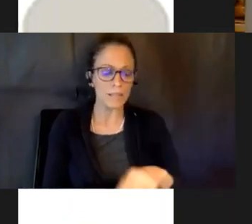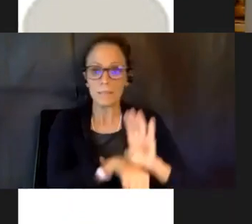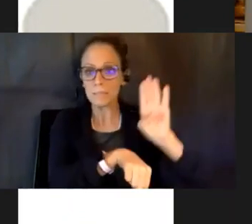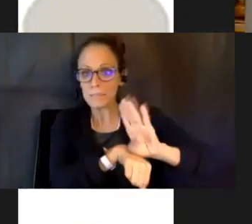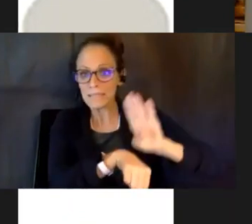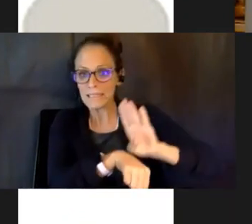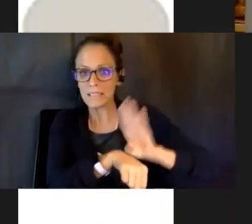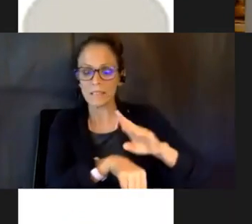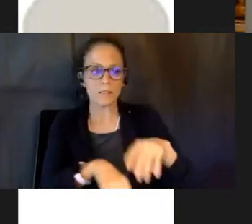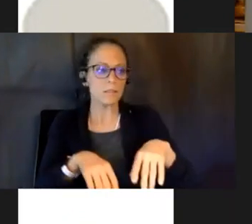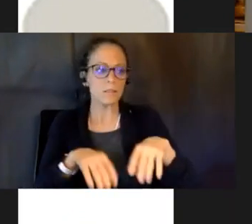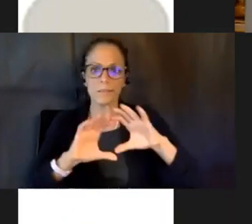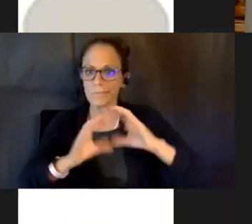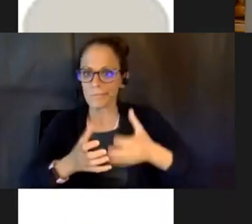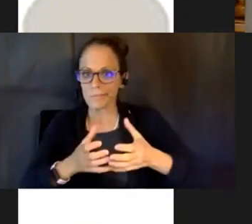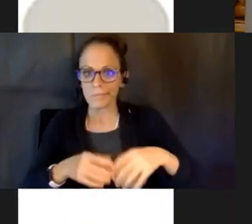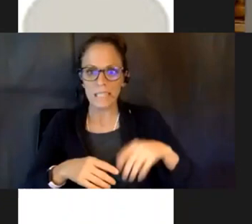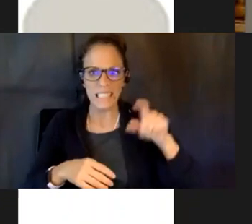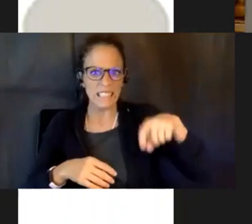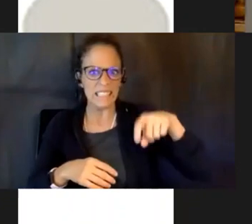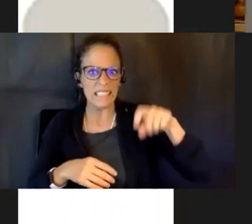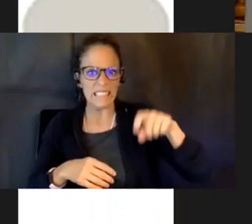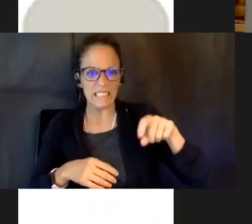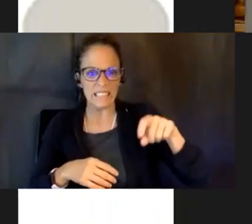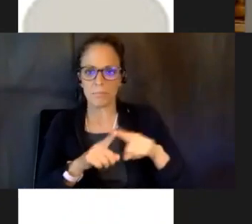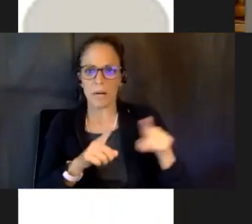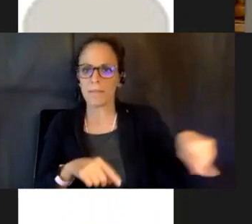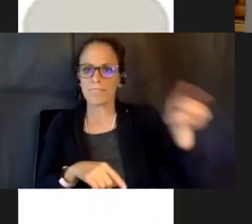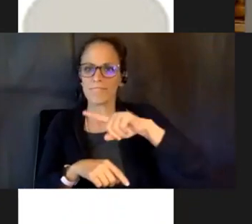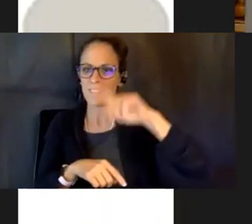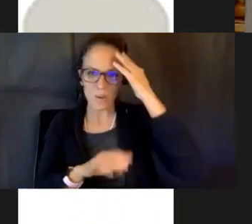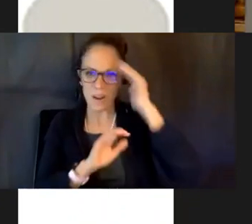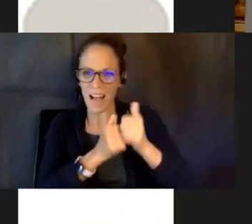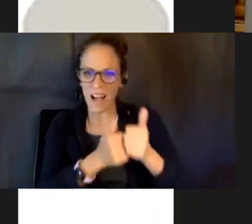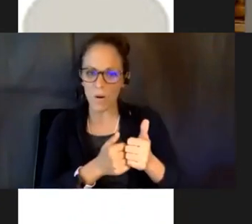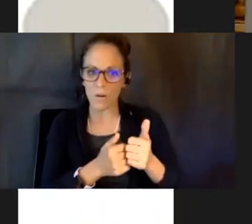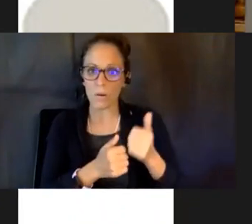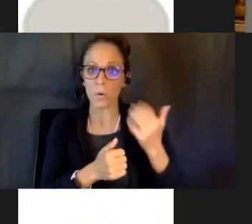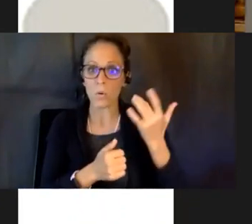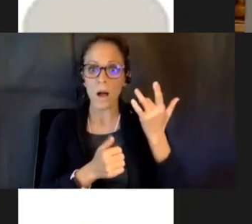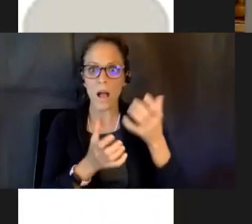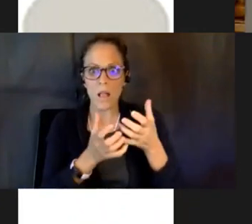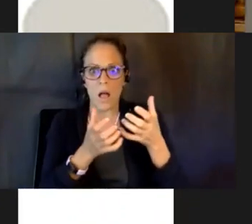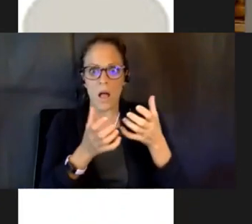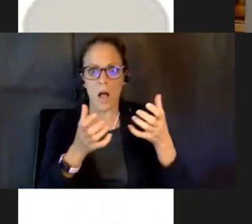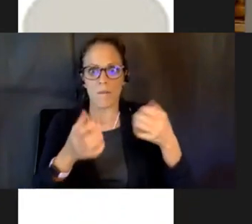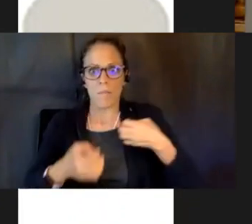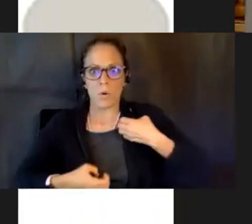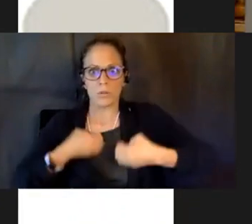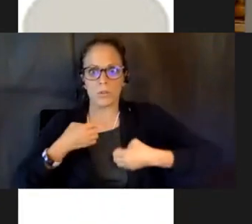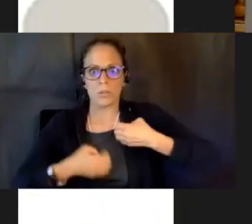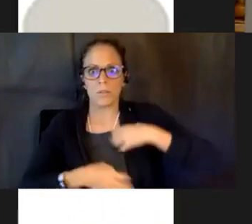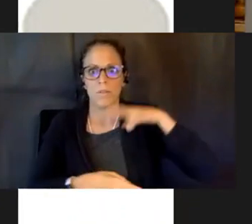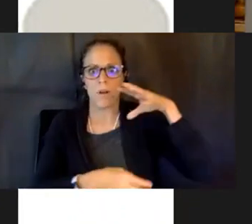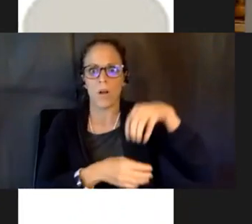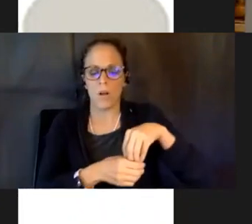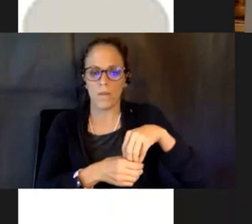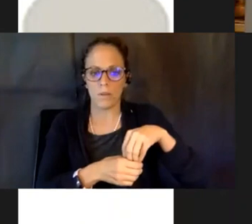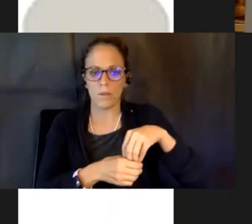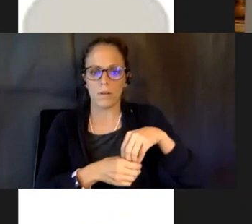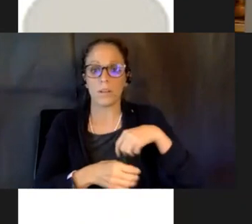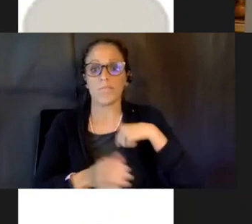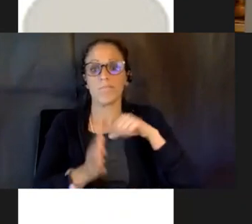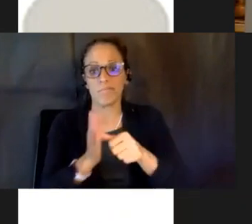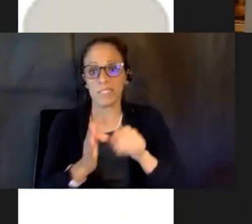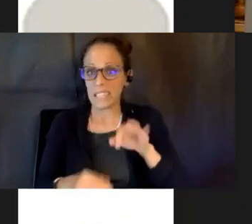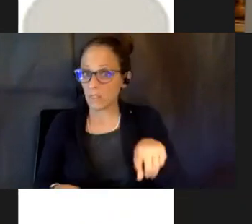about it and talk about it and do it. And there's a lot of emotional labor involved. So again, the self-care piece is really important.